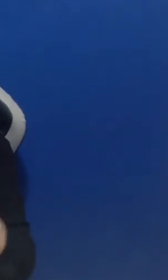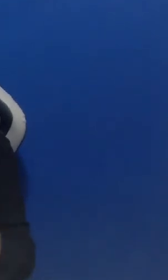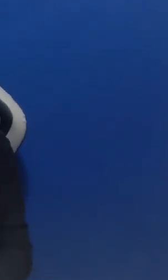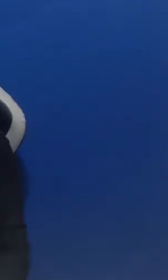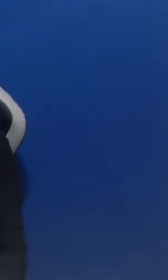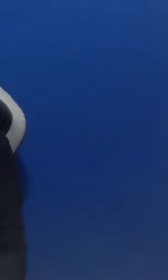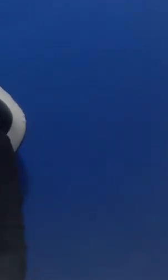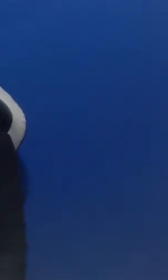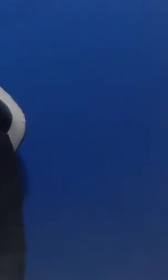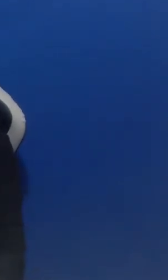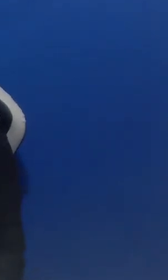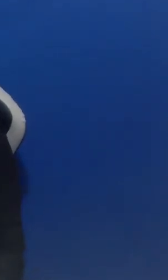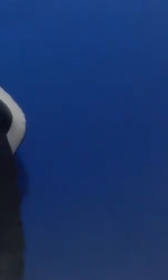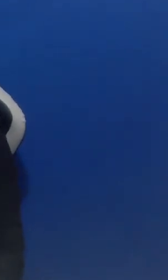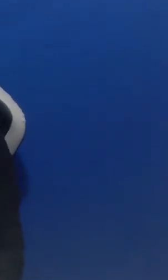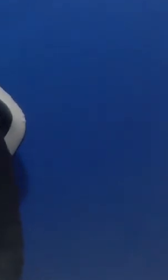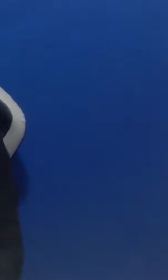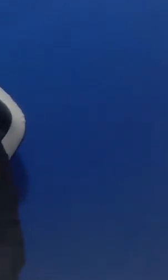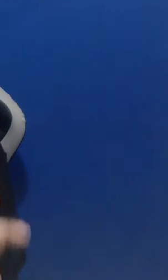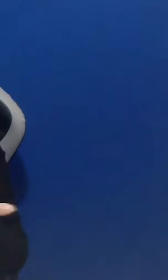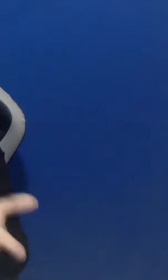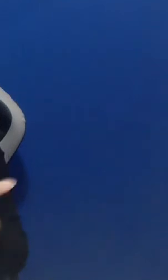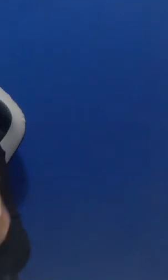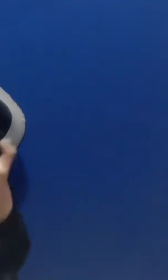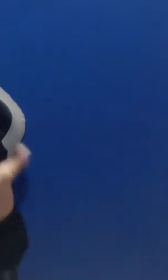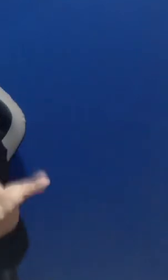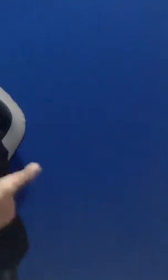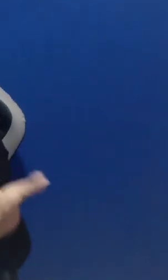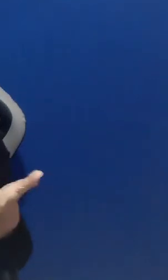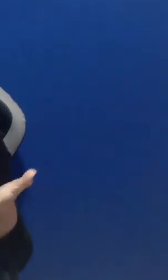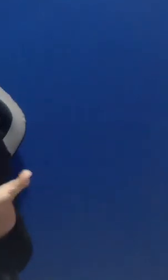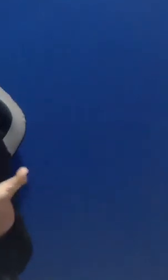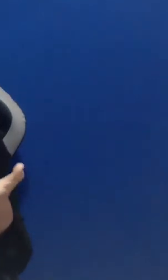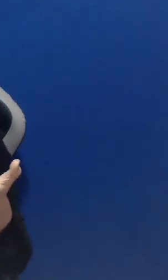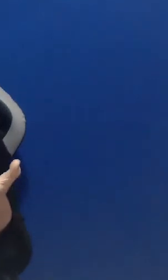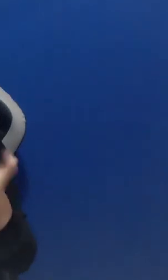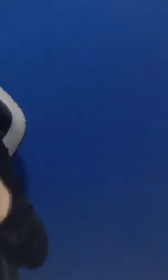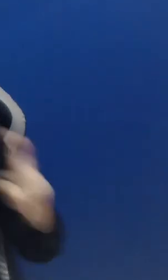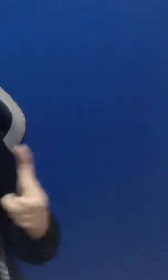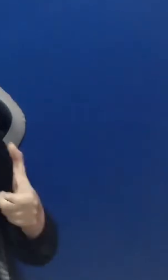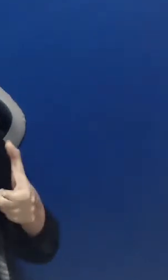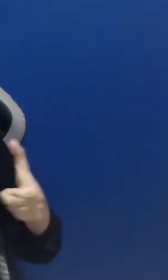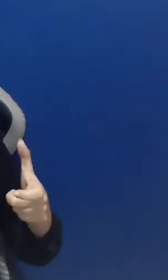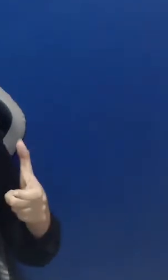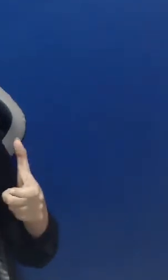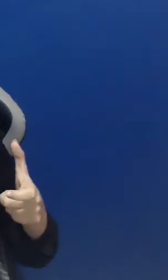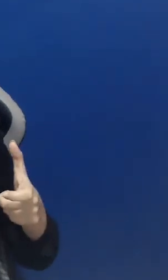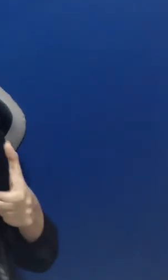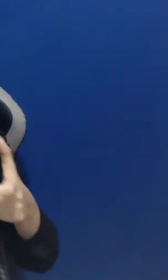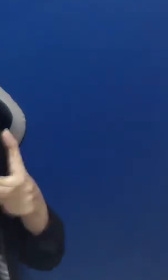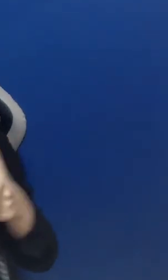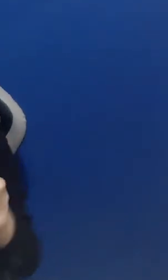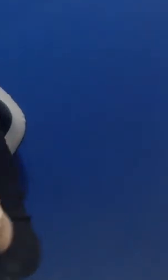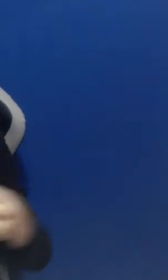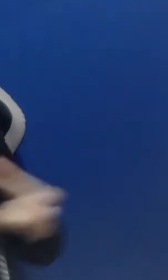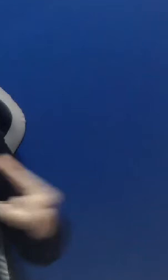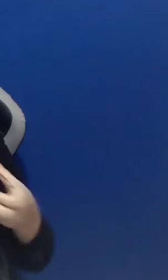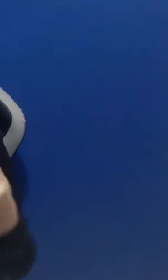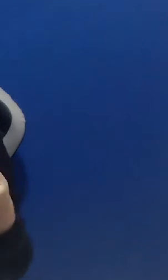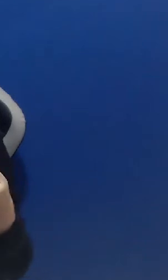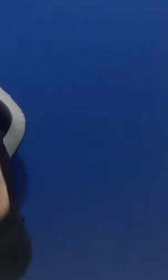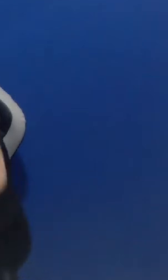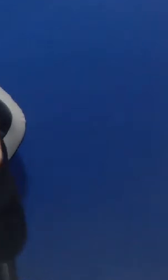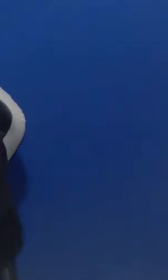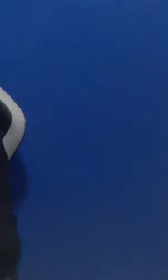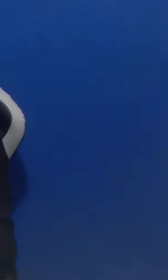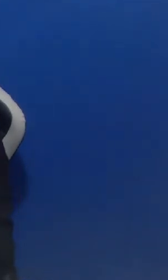societal cost of mental illness, including loss of output, caregiver burden, and so on and so forth. We need to keep counting, and